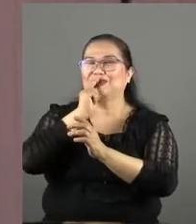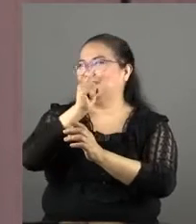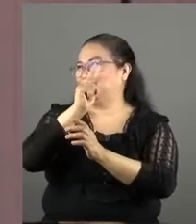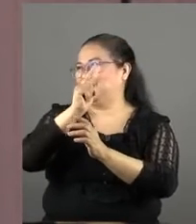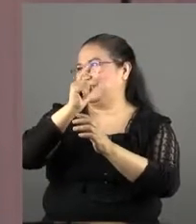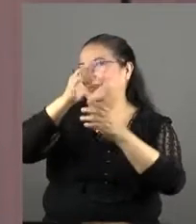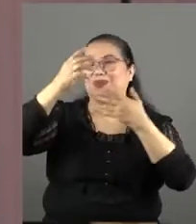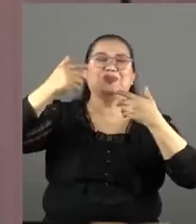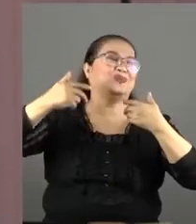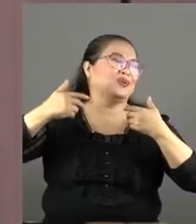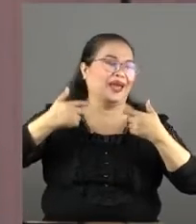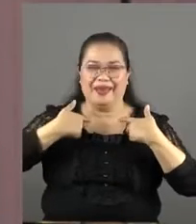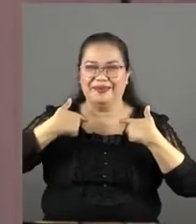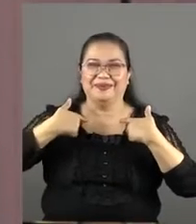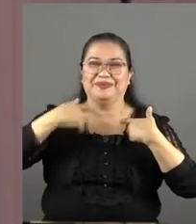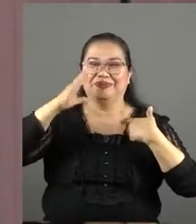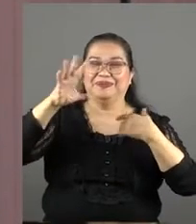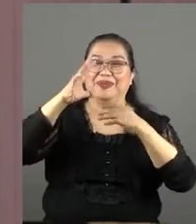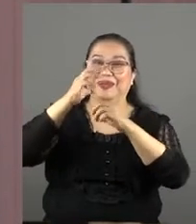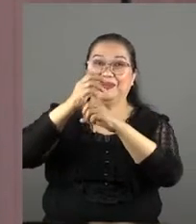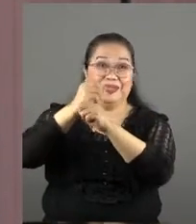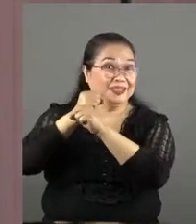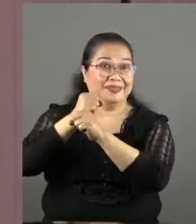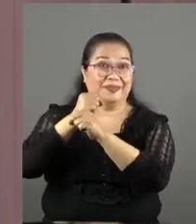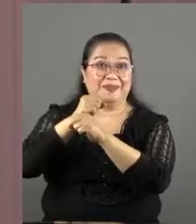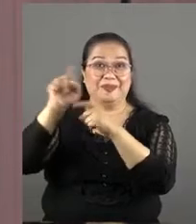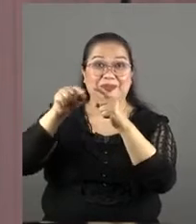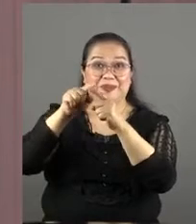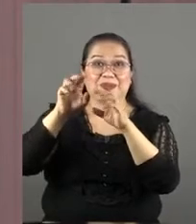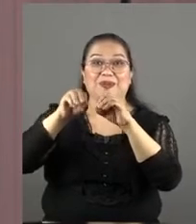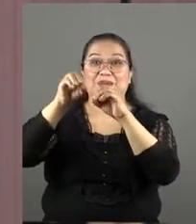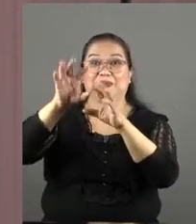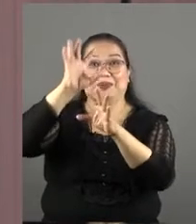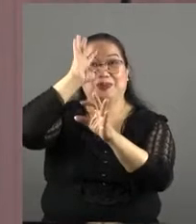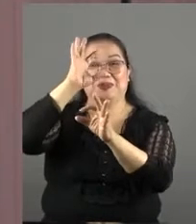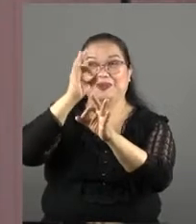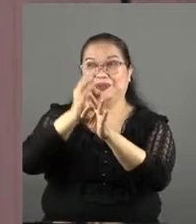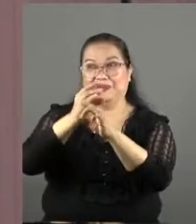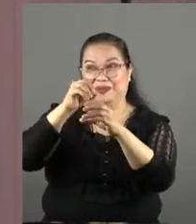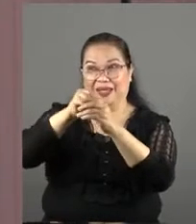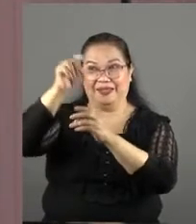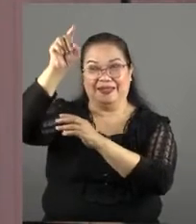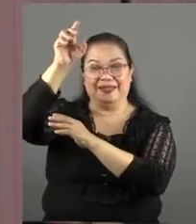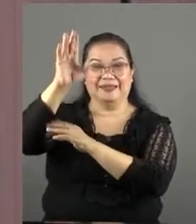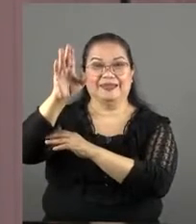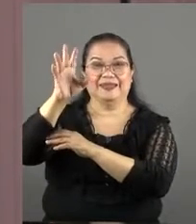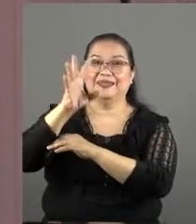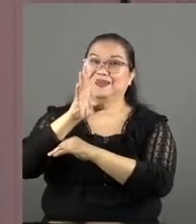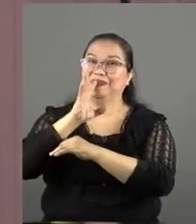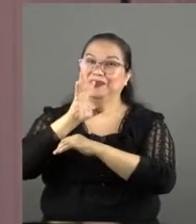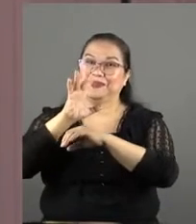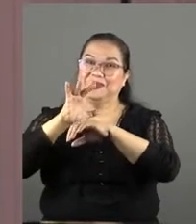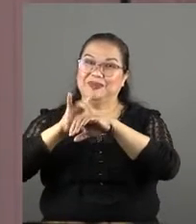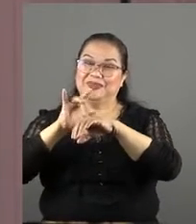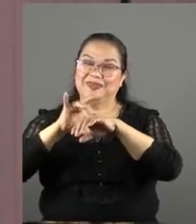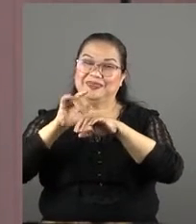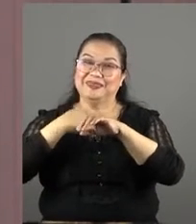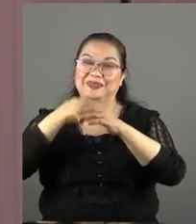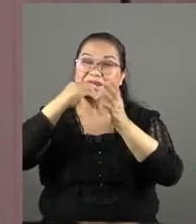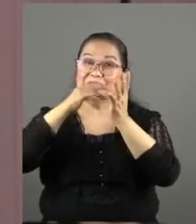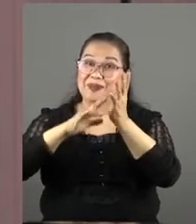one. And you can take it when you put your faith in Him. That's why it speaks better than the blood of